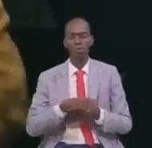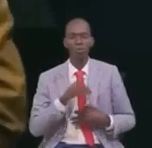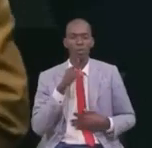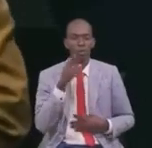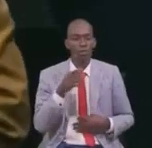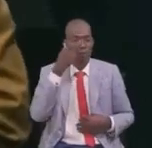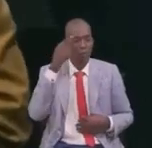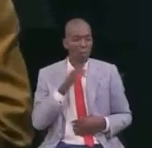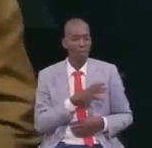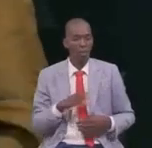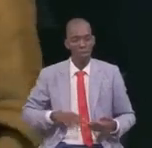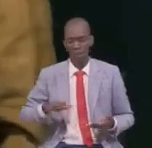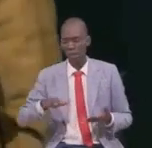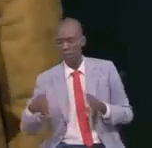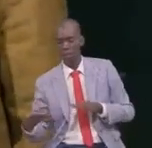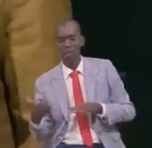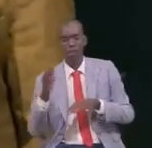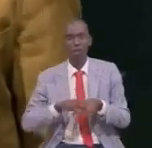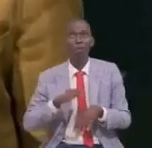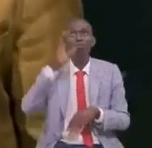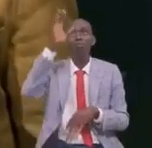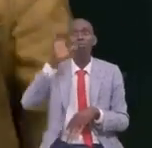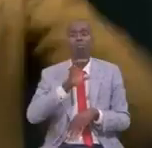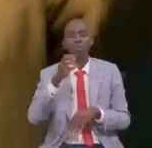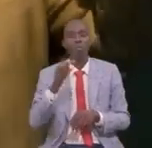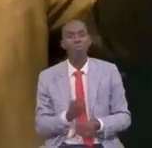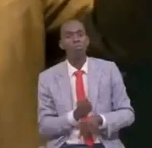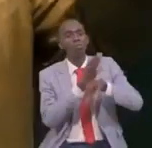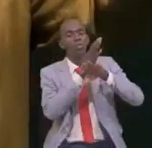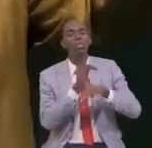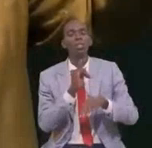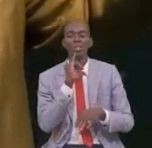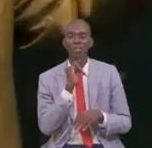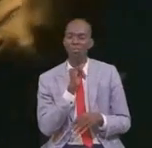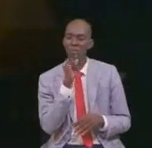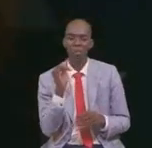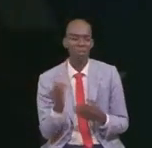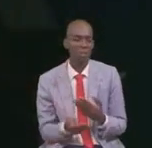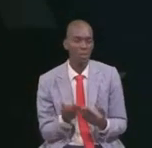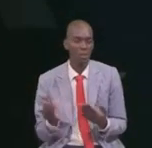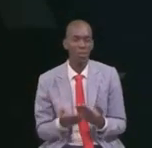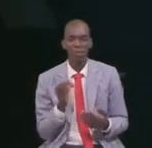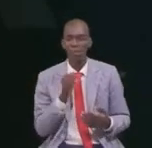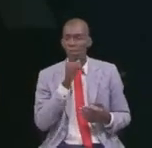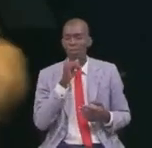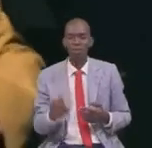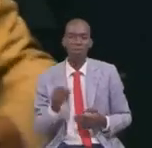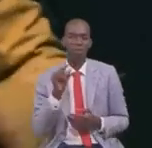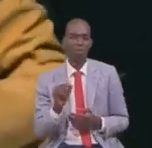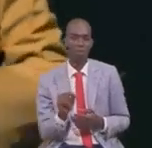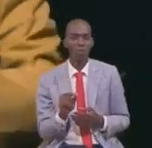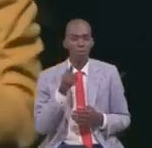Calvary, was not in vain on your behalf. Raise up your hand and rise up. While